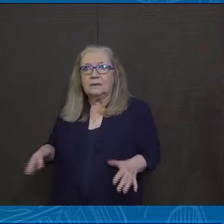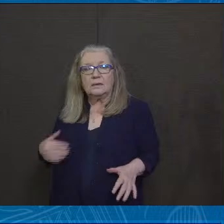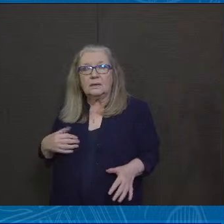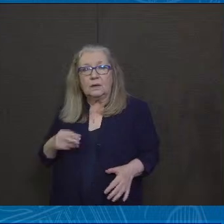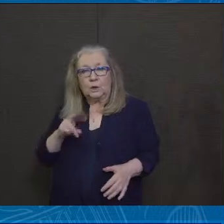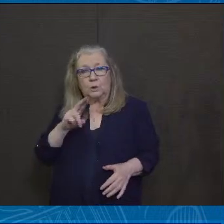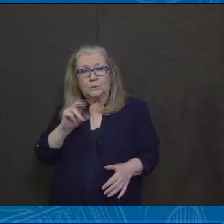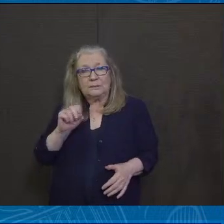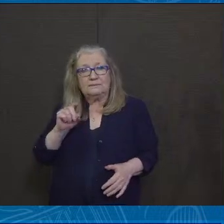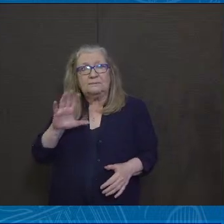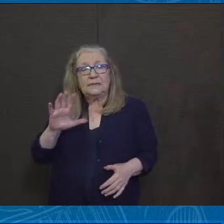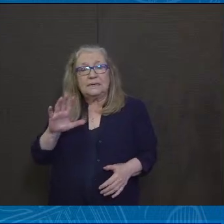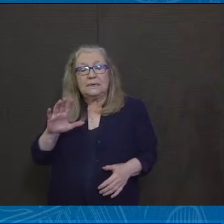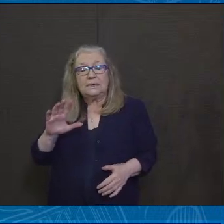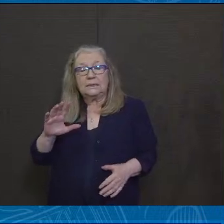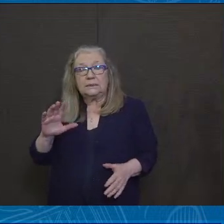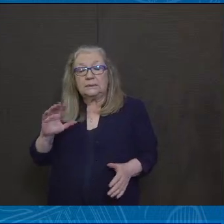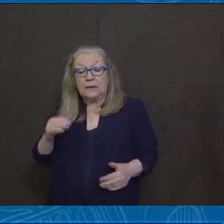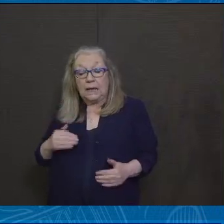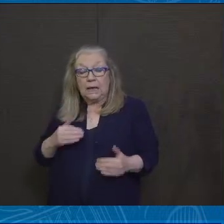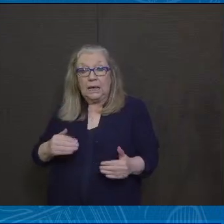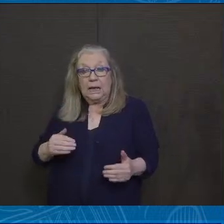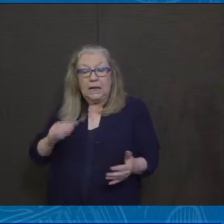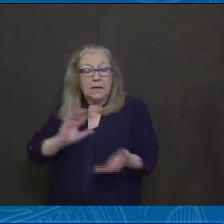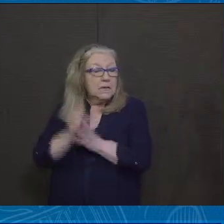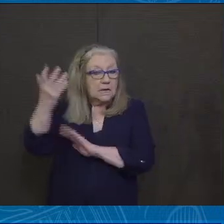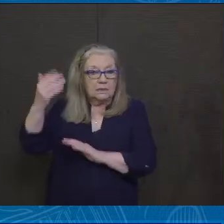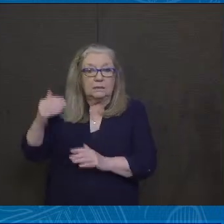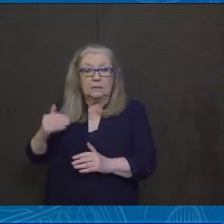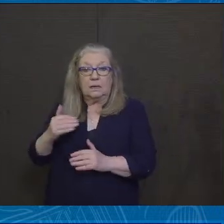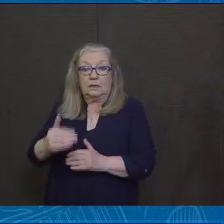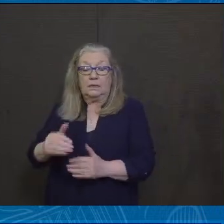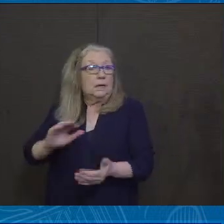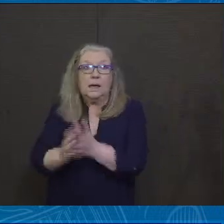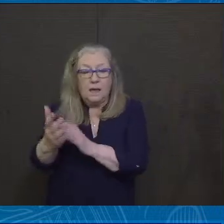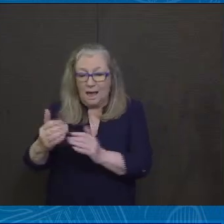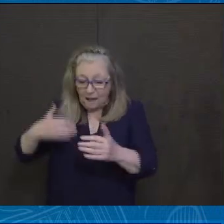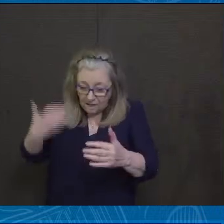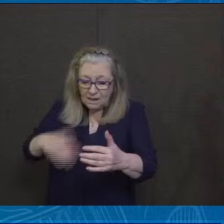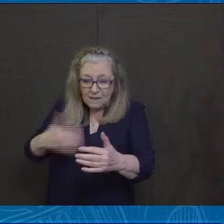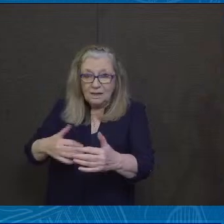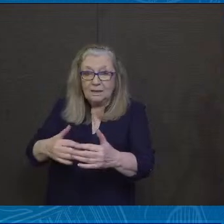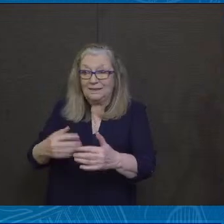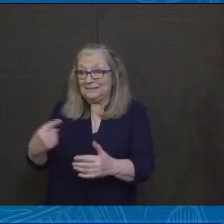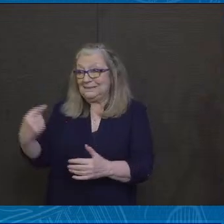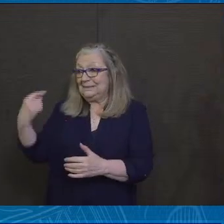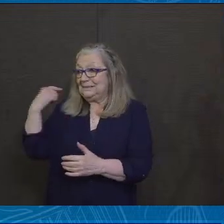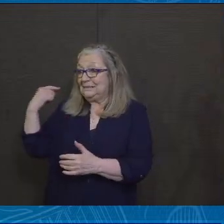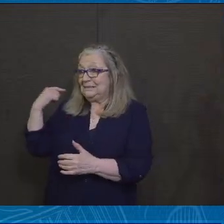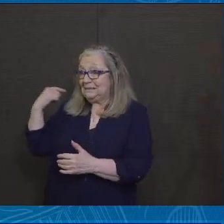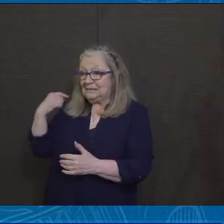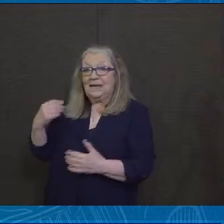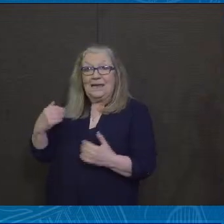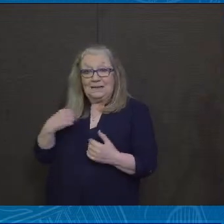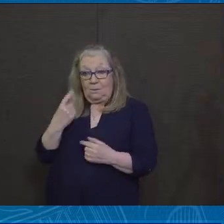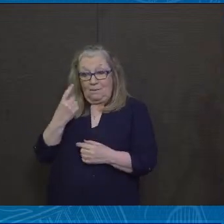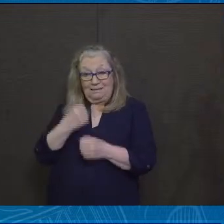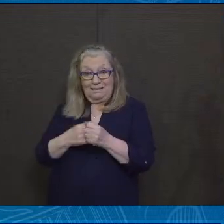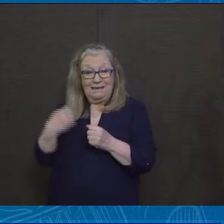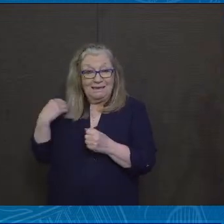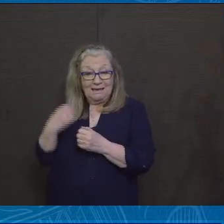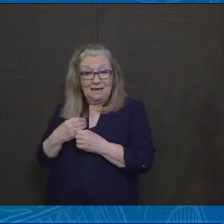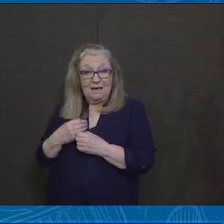massive disasters one after the other. The recent one we had was last year, twin cyclone, 48 hours apart from each other, Category